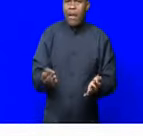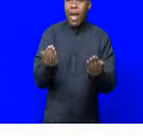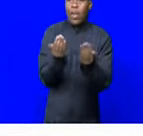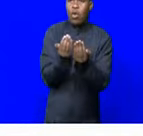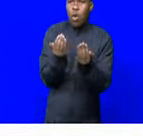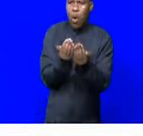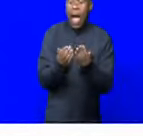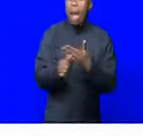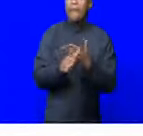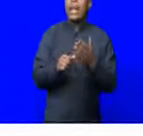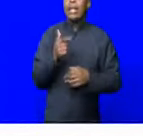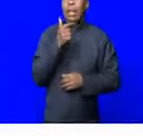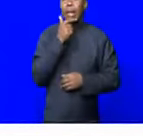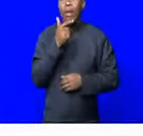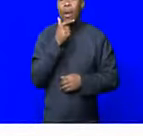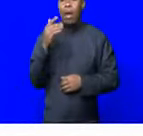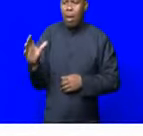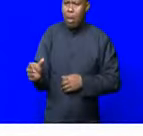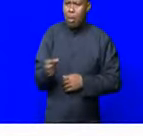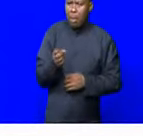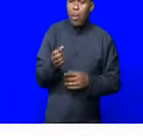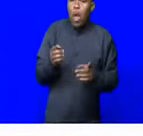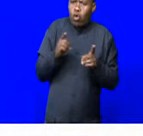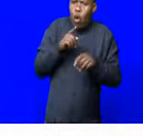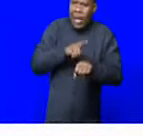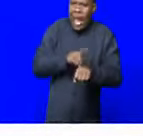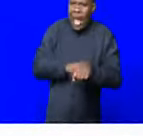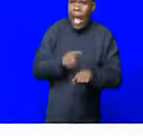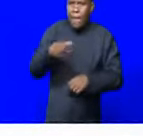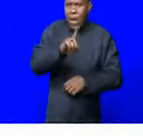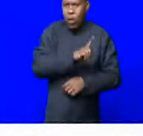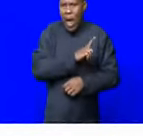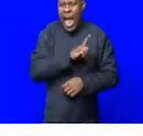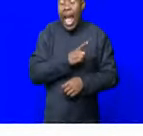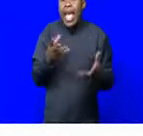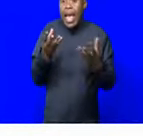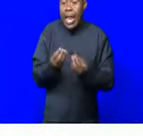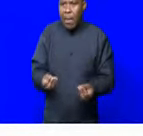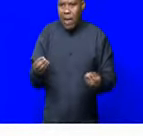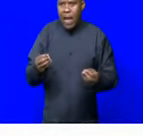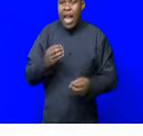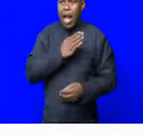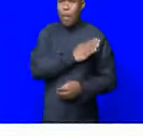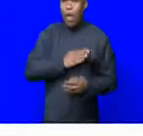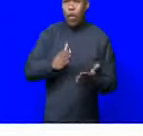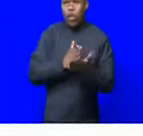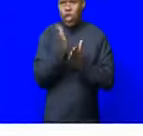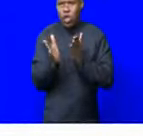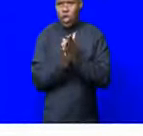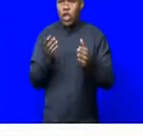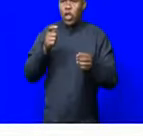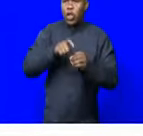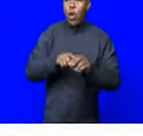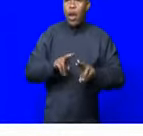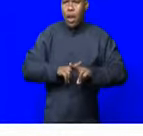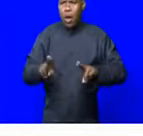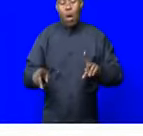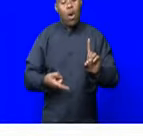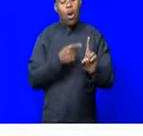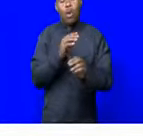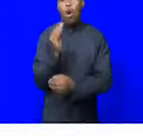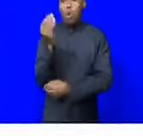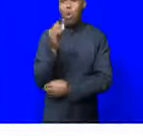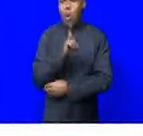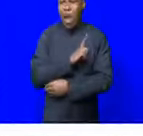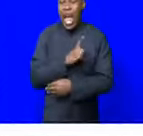this coming festivities as a way of keeping them away from engaging in ill practices. Masilela was speaking during a